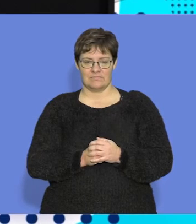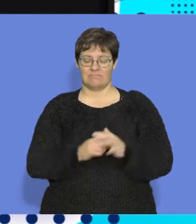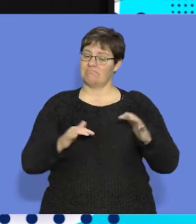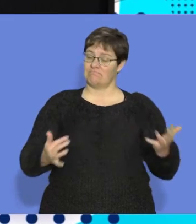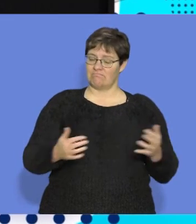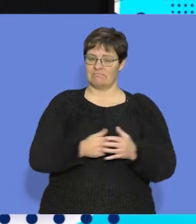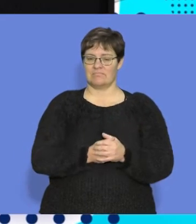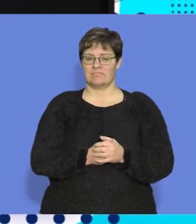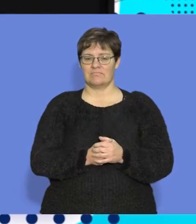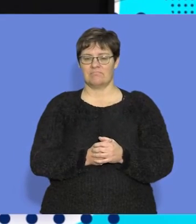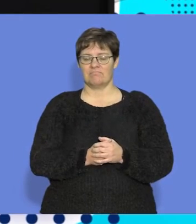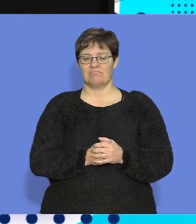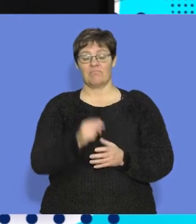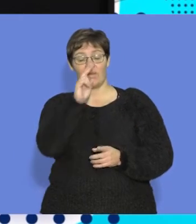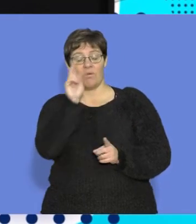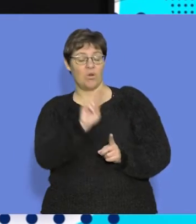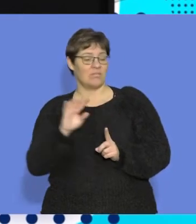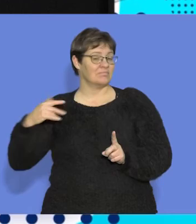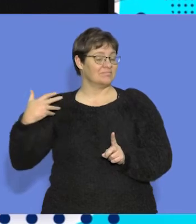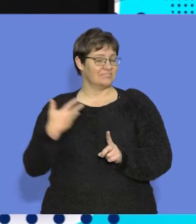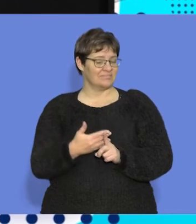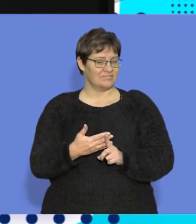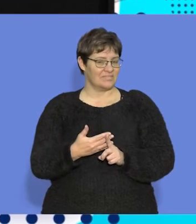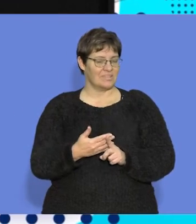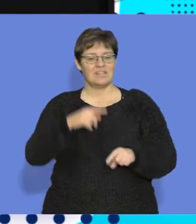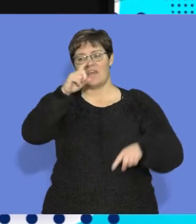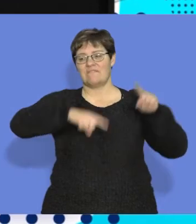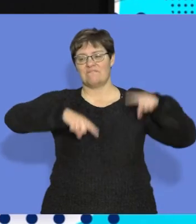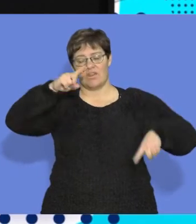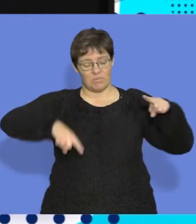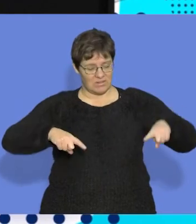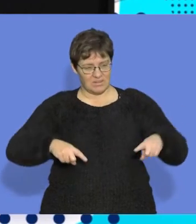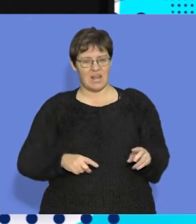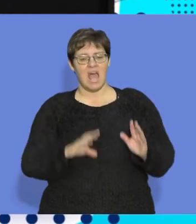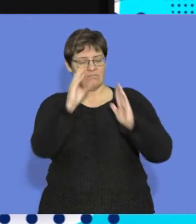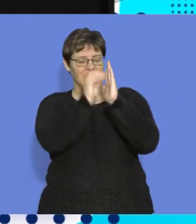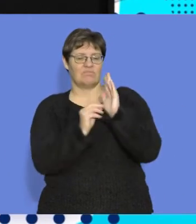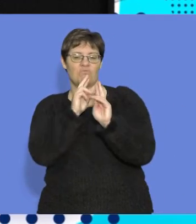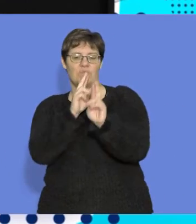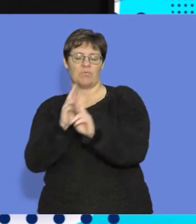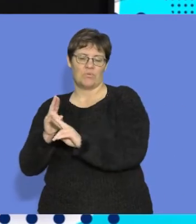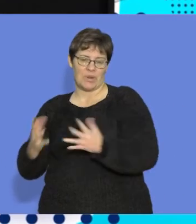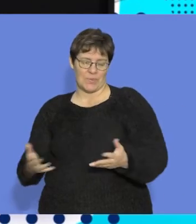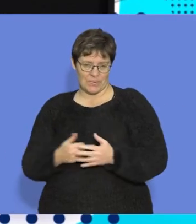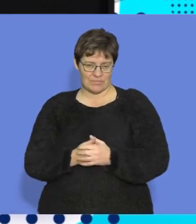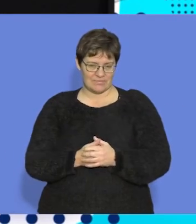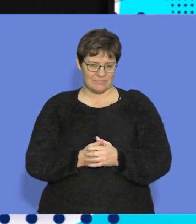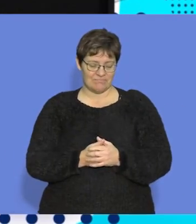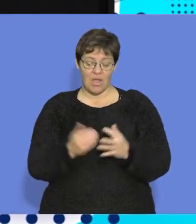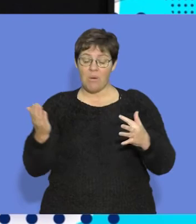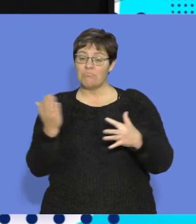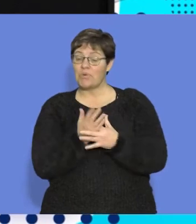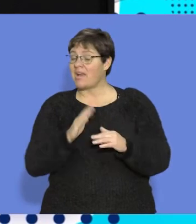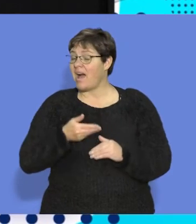So, what we've looked at are variables and the scientific method. After the